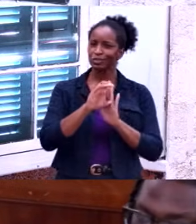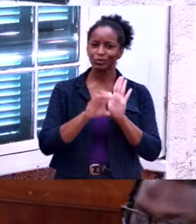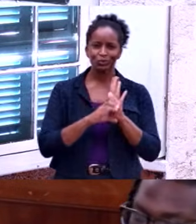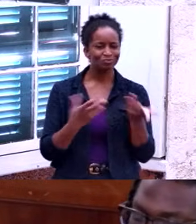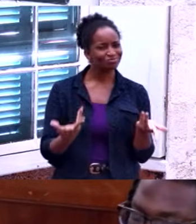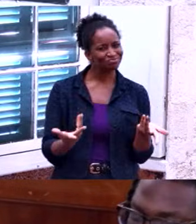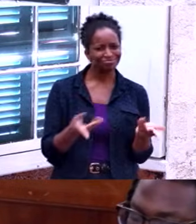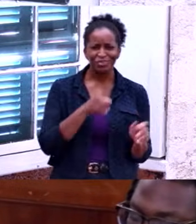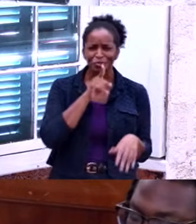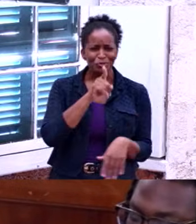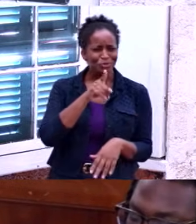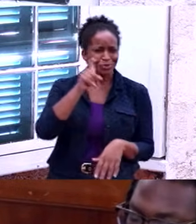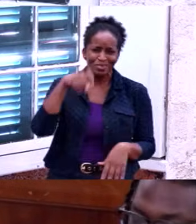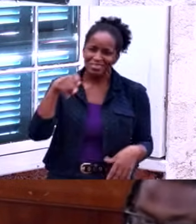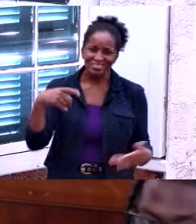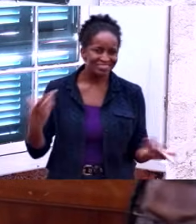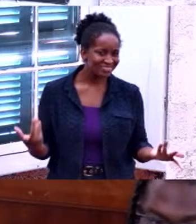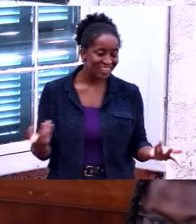Mr. President,